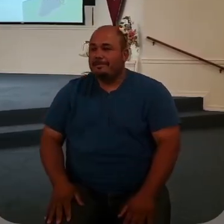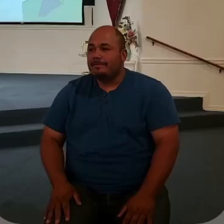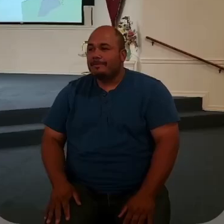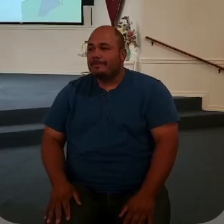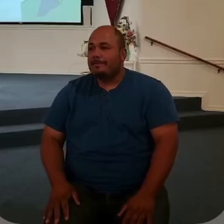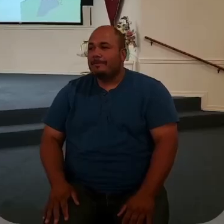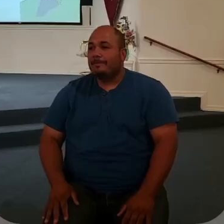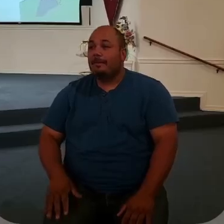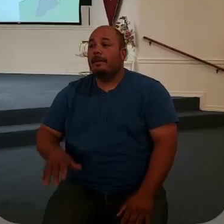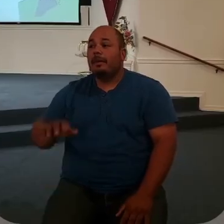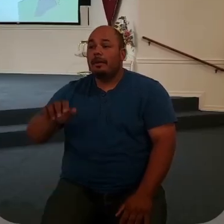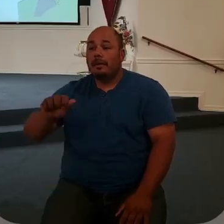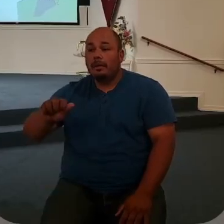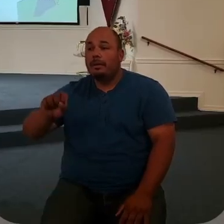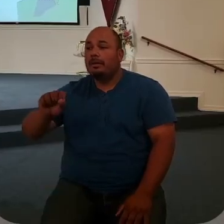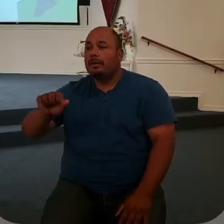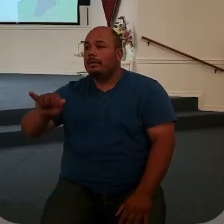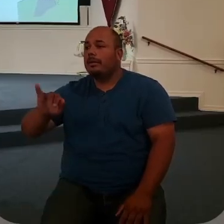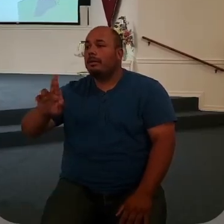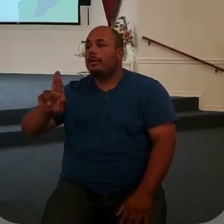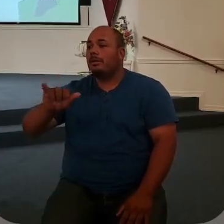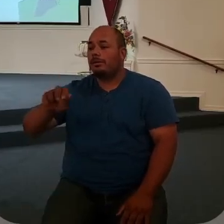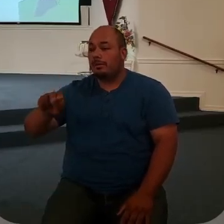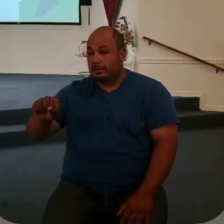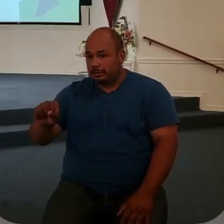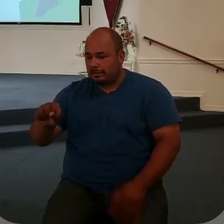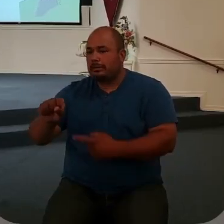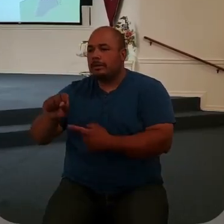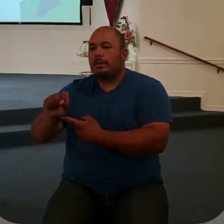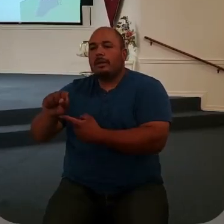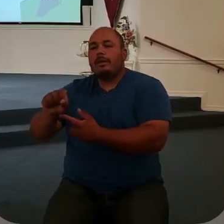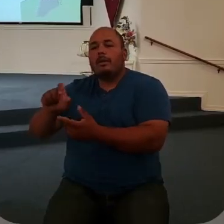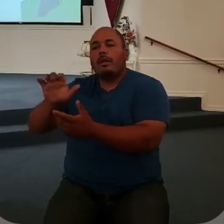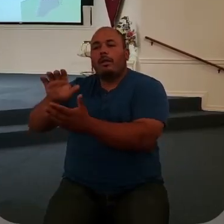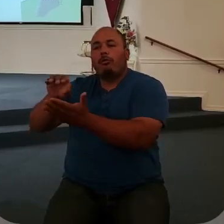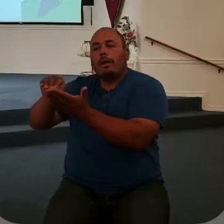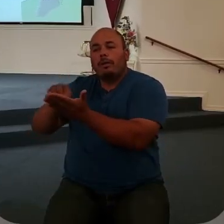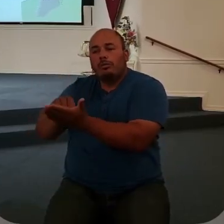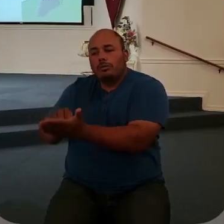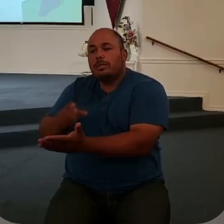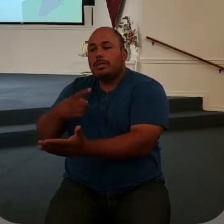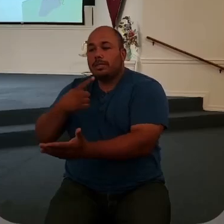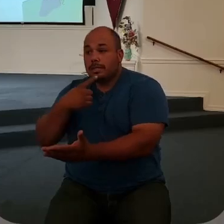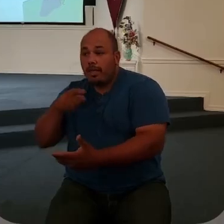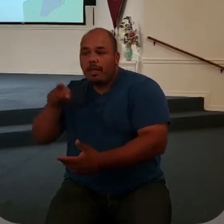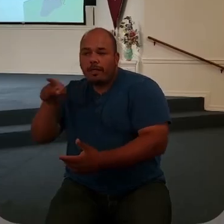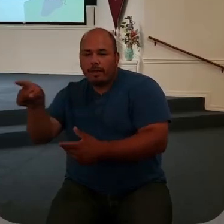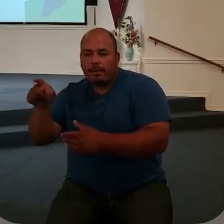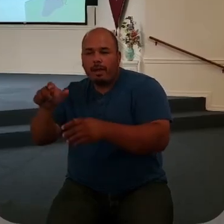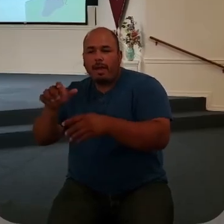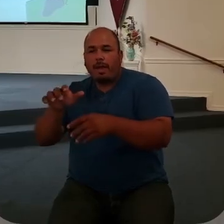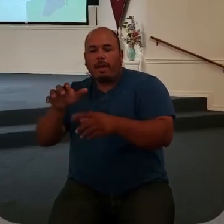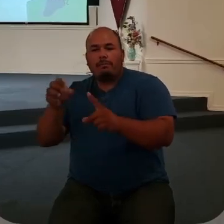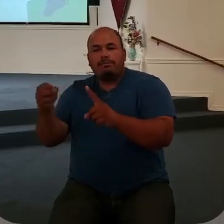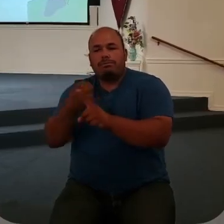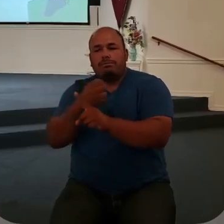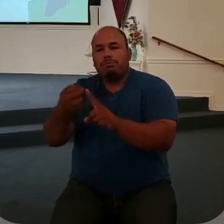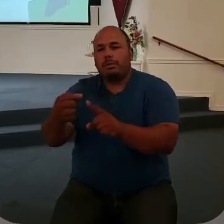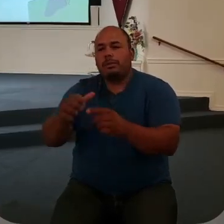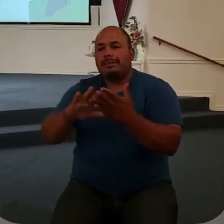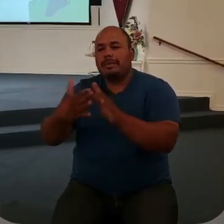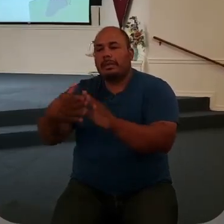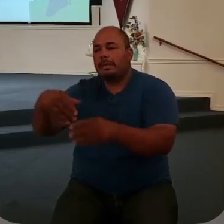The Assyrians kept coming. Assyrian records tell us they attacked the city of Lachish in Judah. It was a